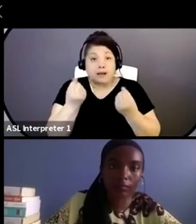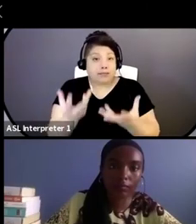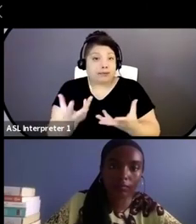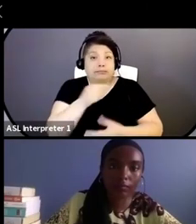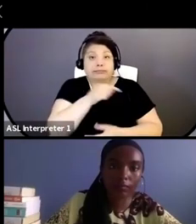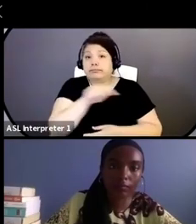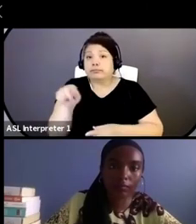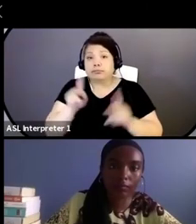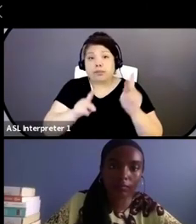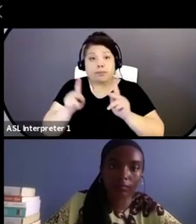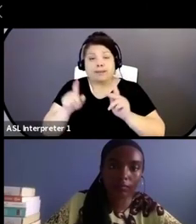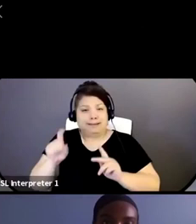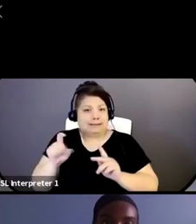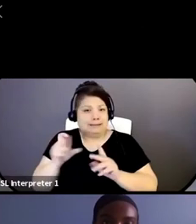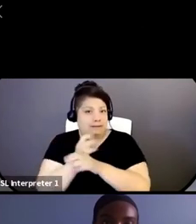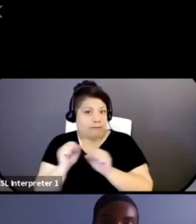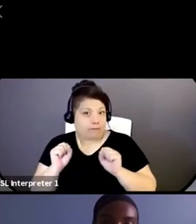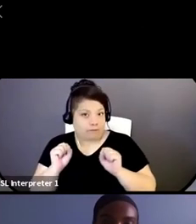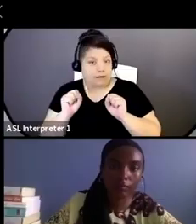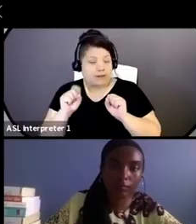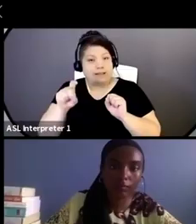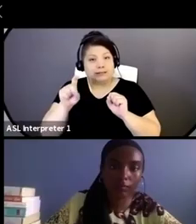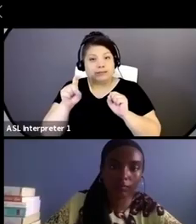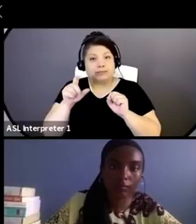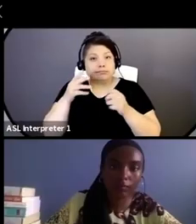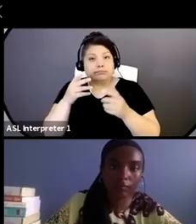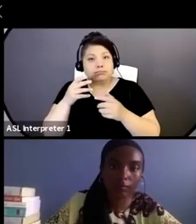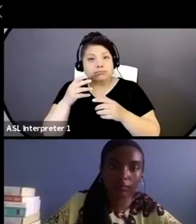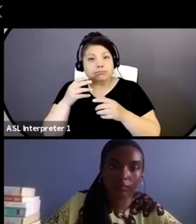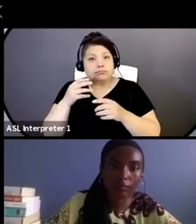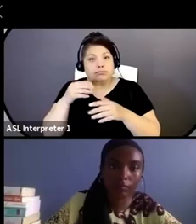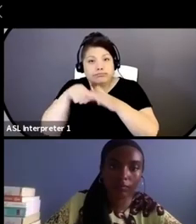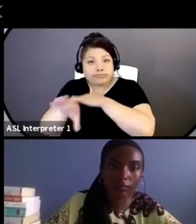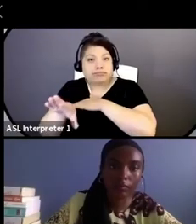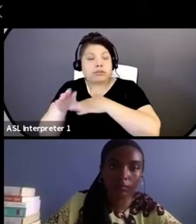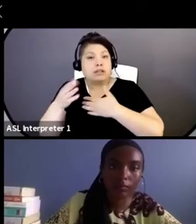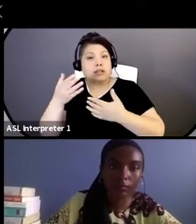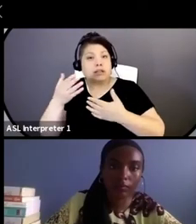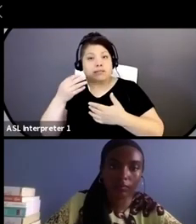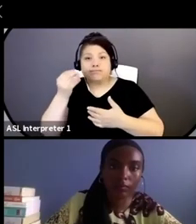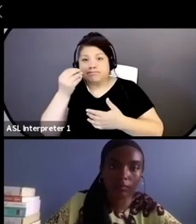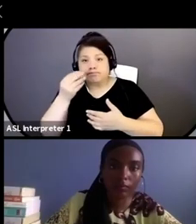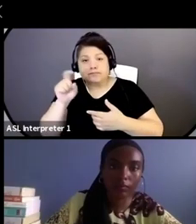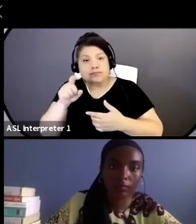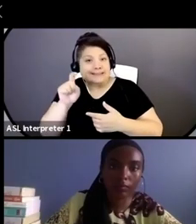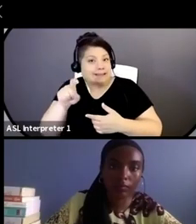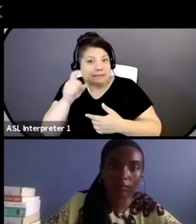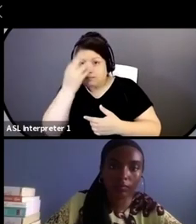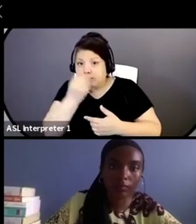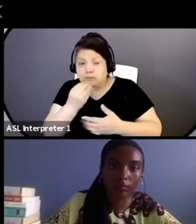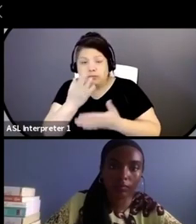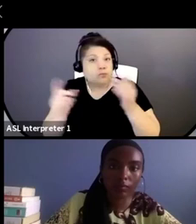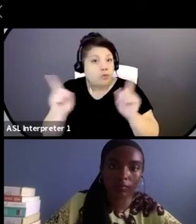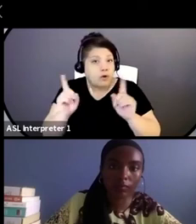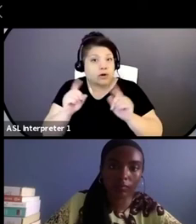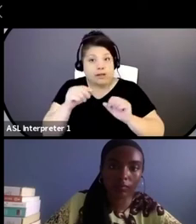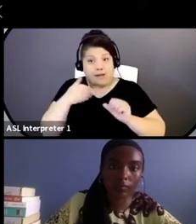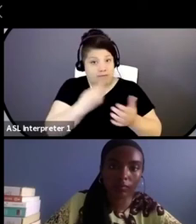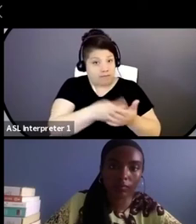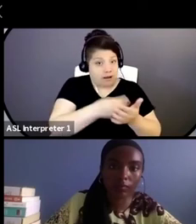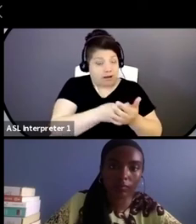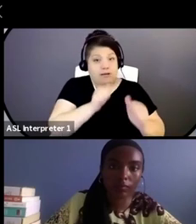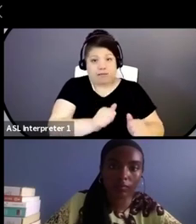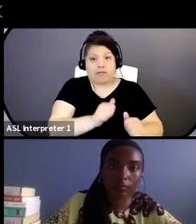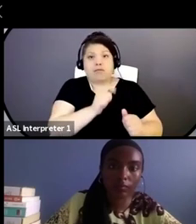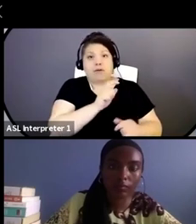need a safe place to go. Can you donate X amount of dollars to pay for our hotel room and something like that? So there's a